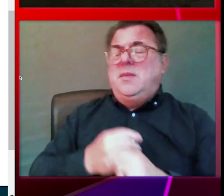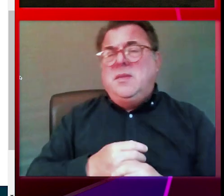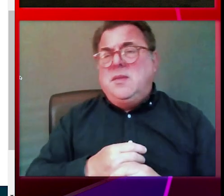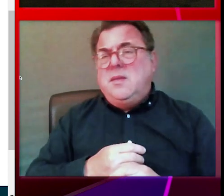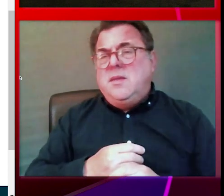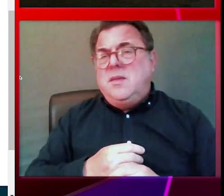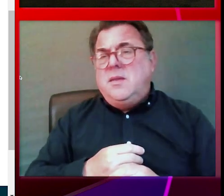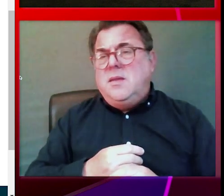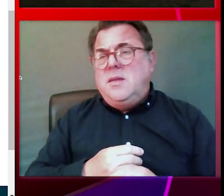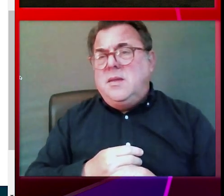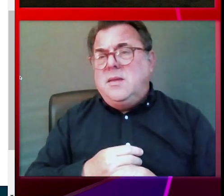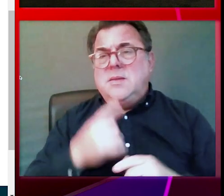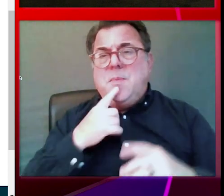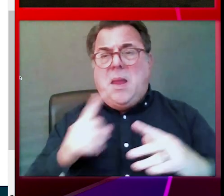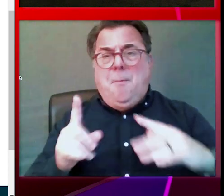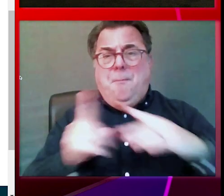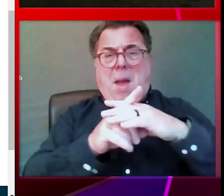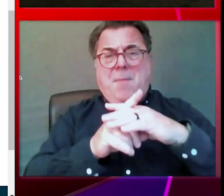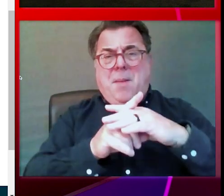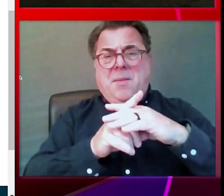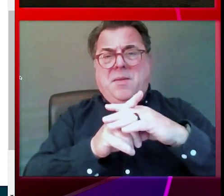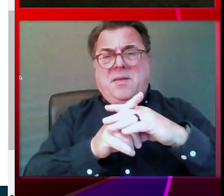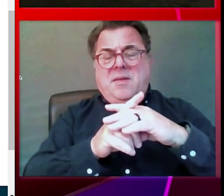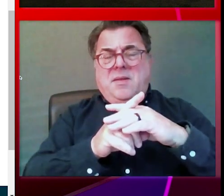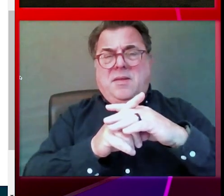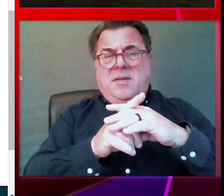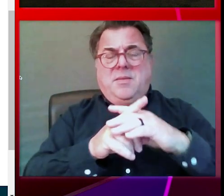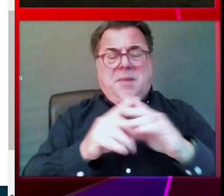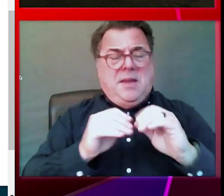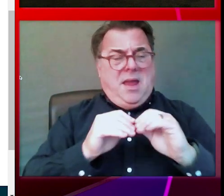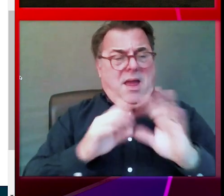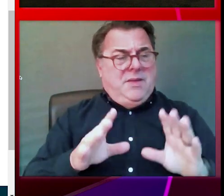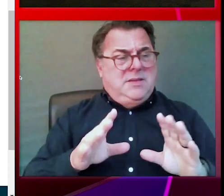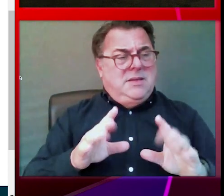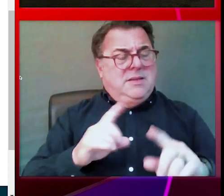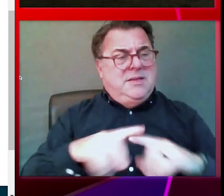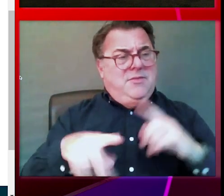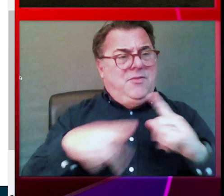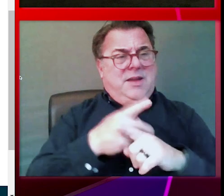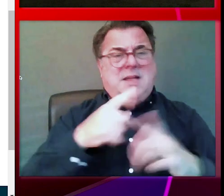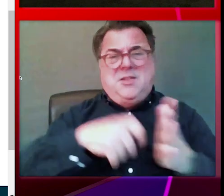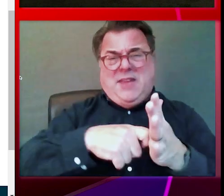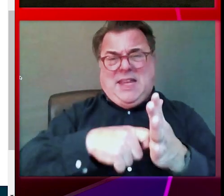up here and popped into my mind. Yeah. Obviously, different types of keys exist,